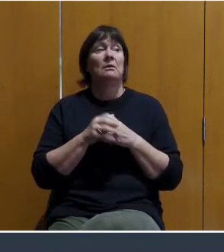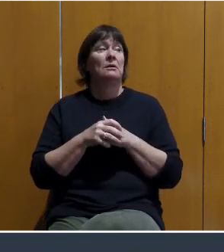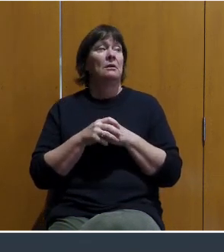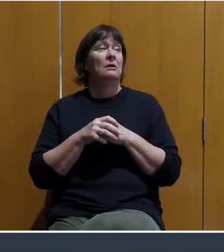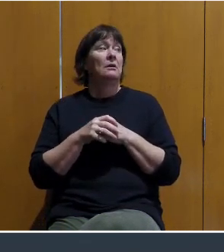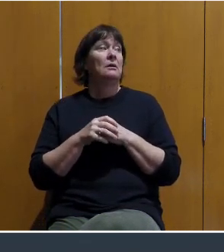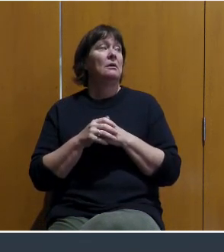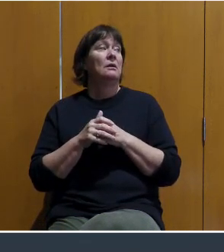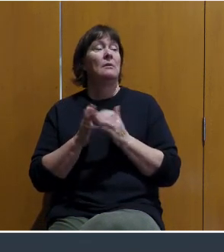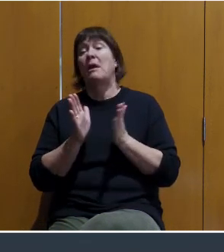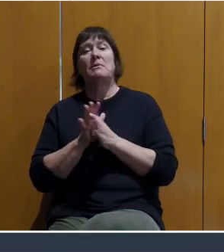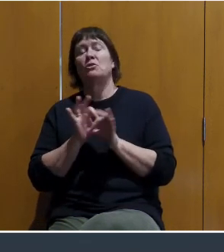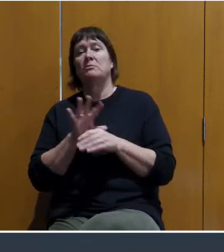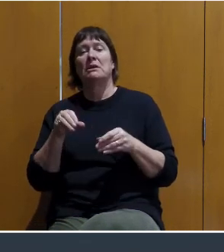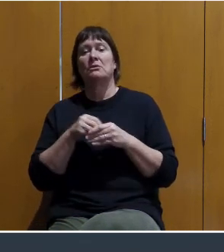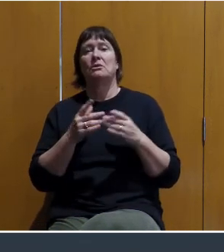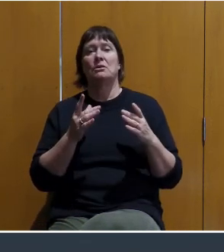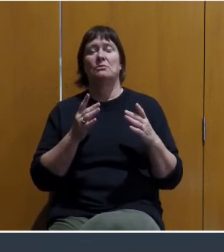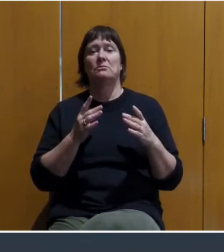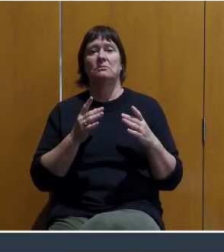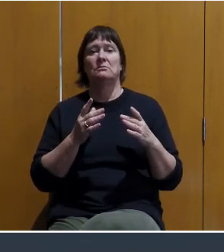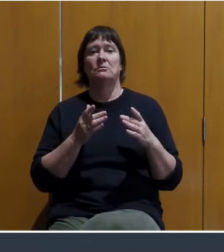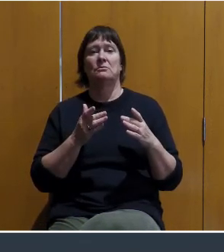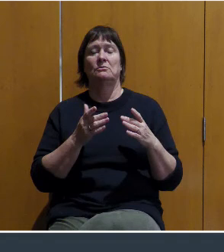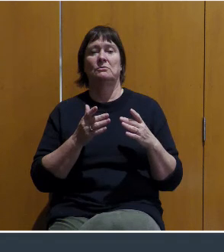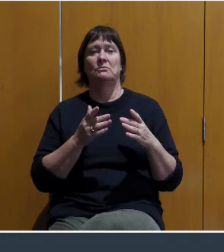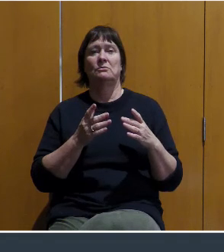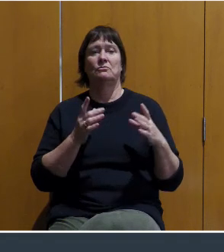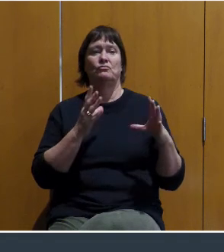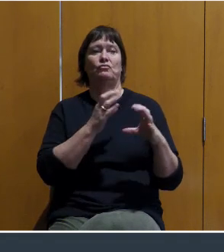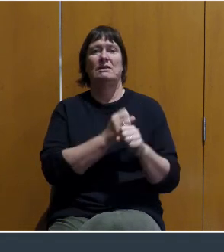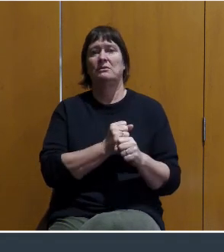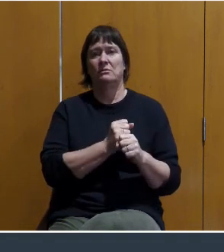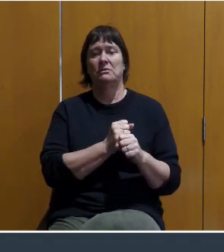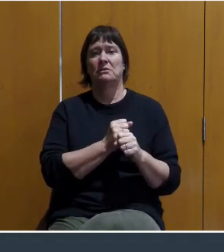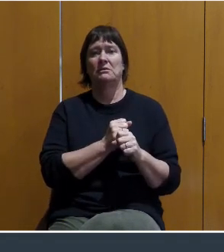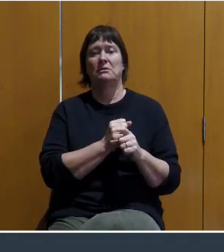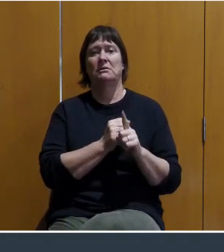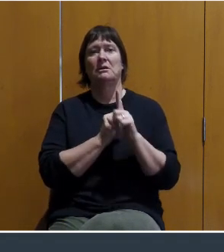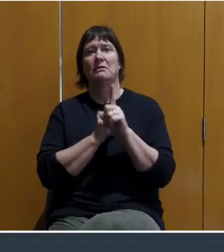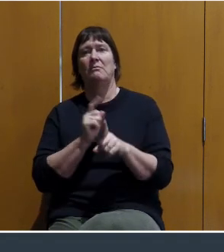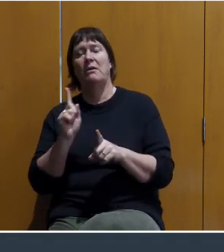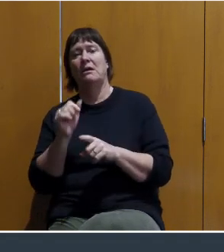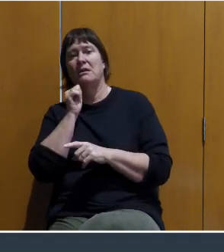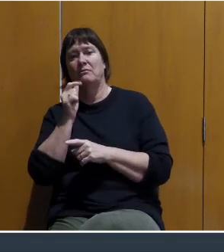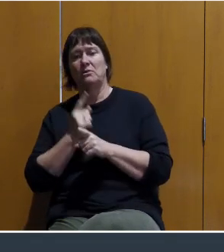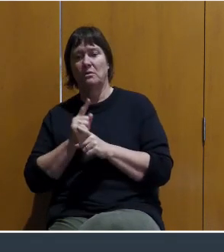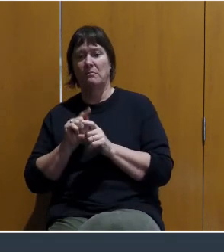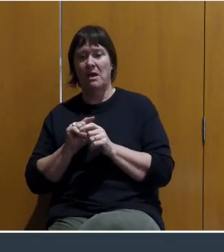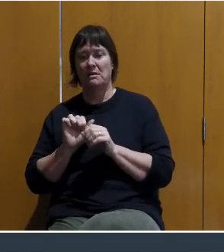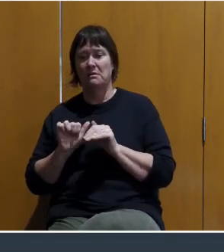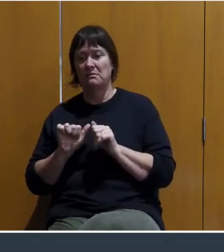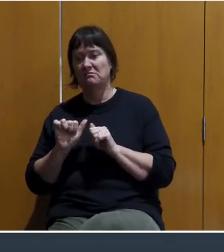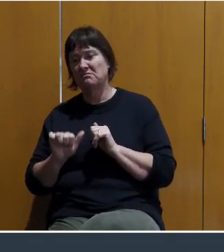happy for it not to be in the resolution, but I think if we're communicating with submitters and stakeholders, etc., and if we're talking about next steps and what happens after